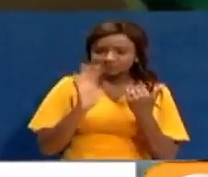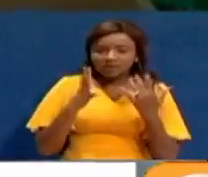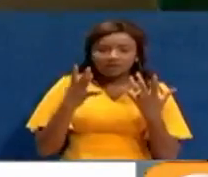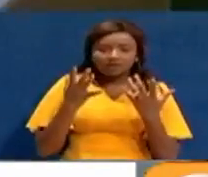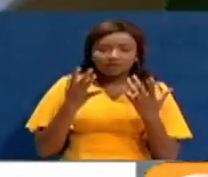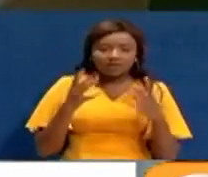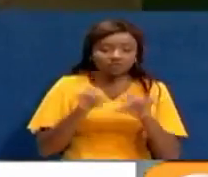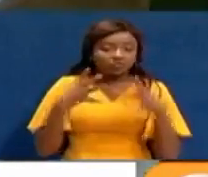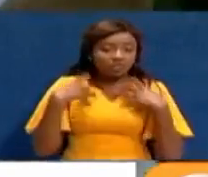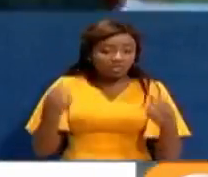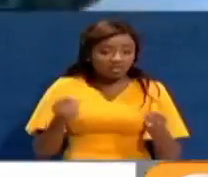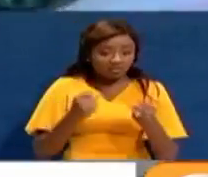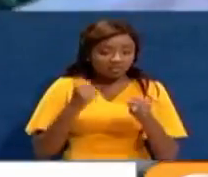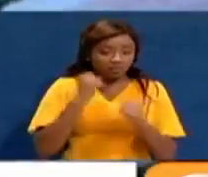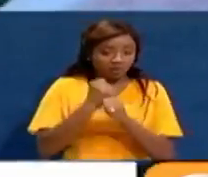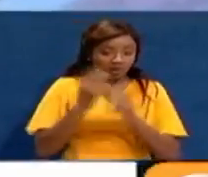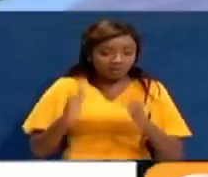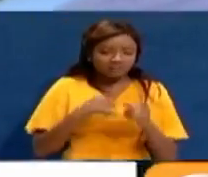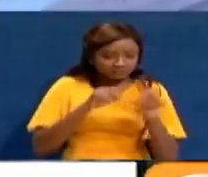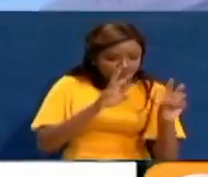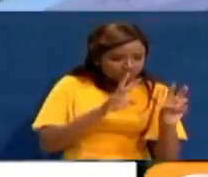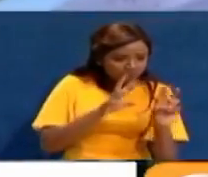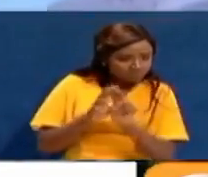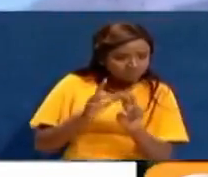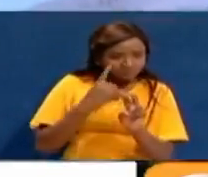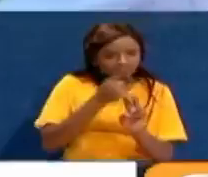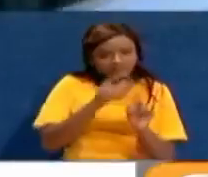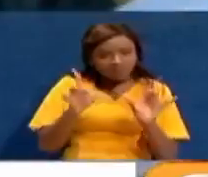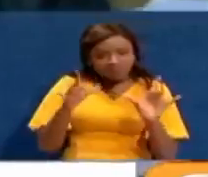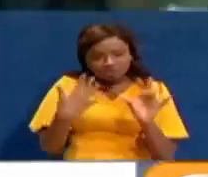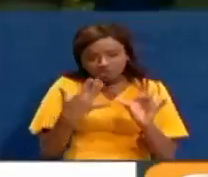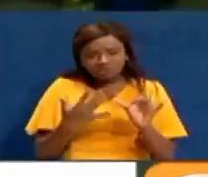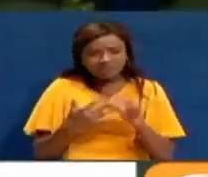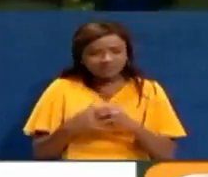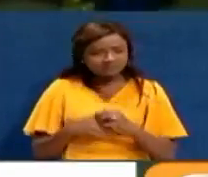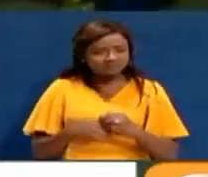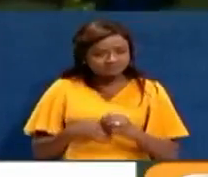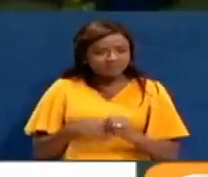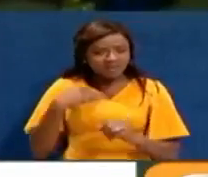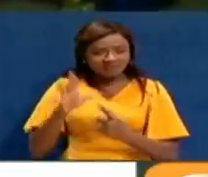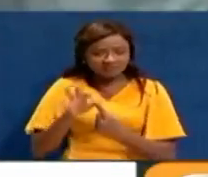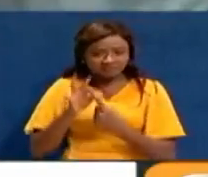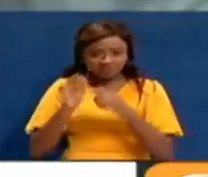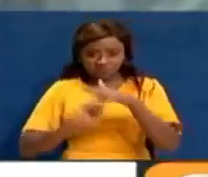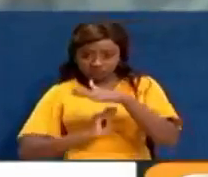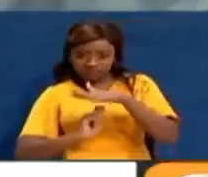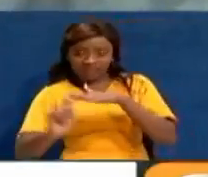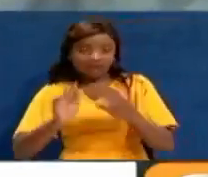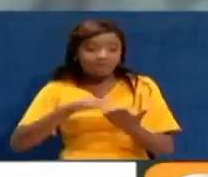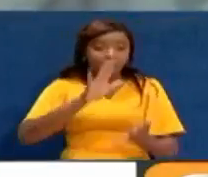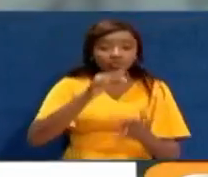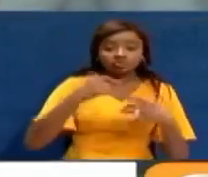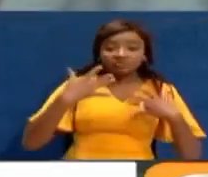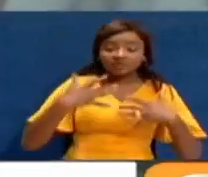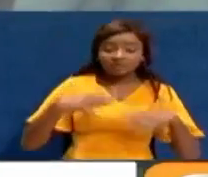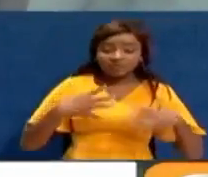of Health, unsuspecting passengers were nabbed after their documents were subjected to special scanning. Most of the passengers were booked